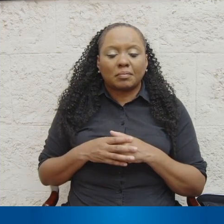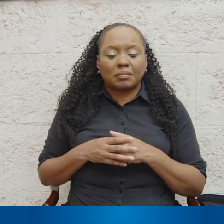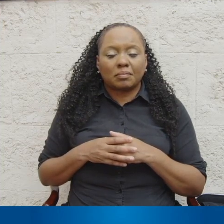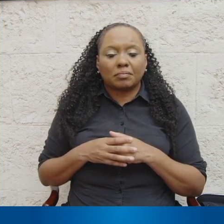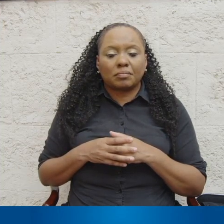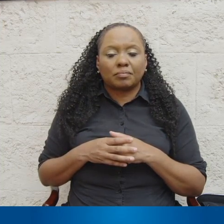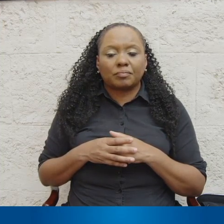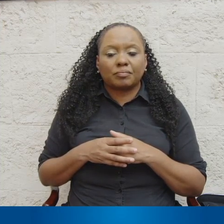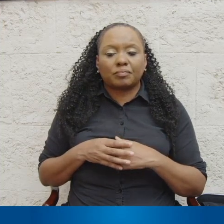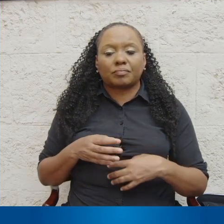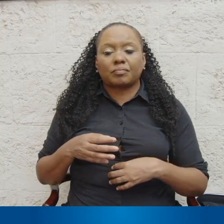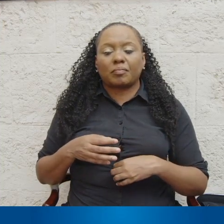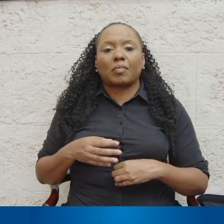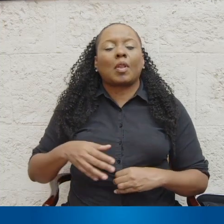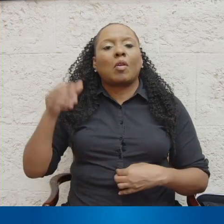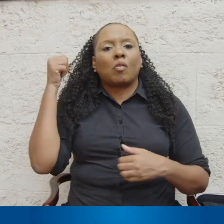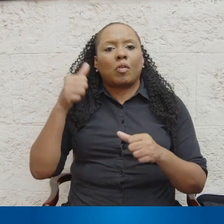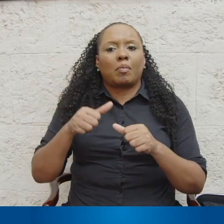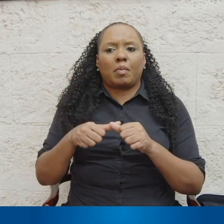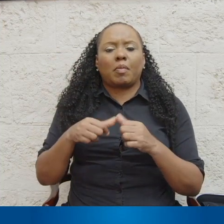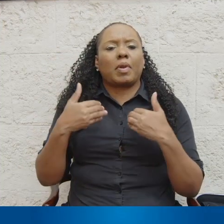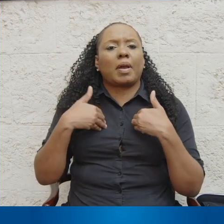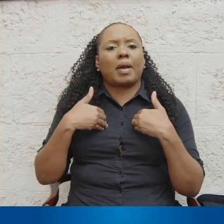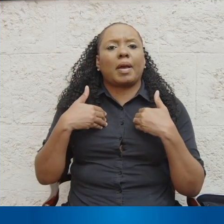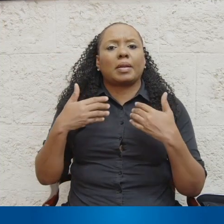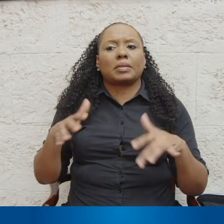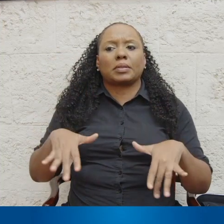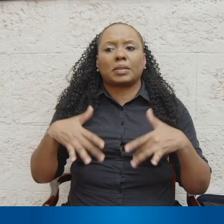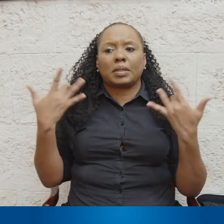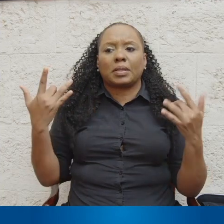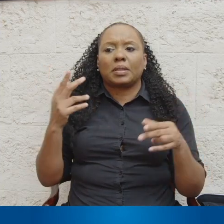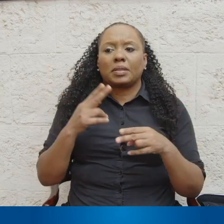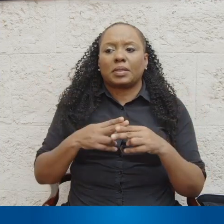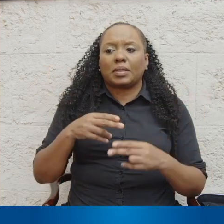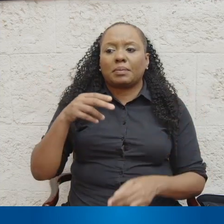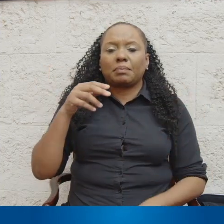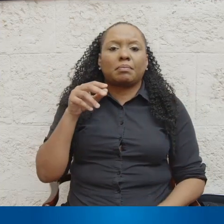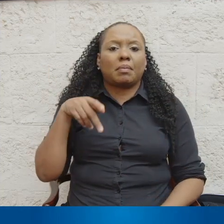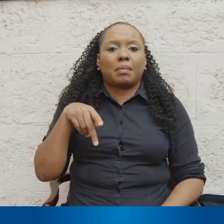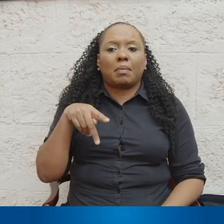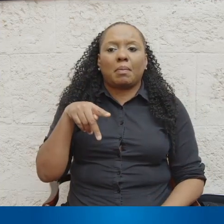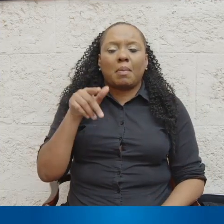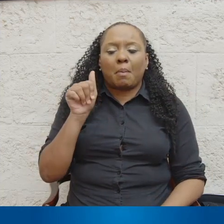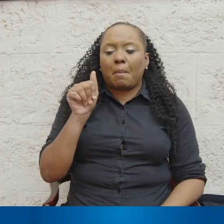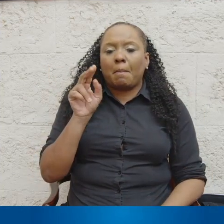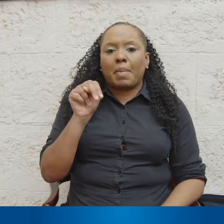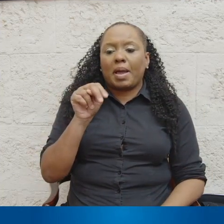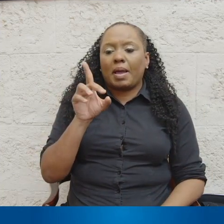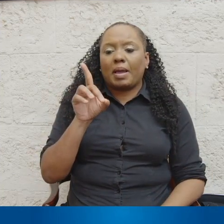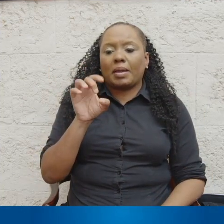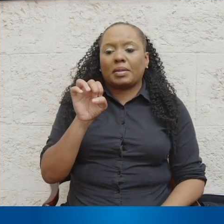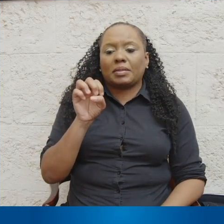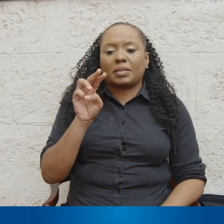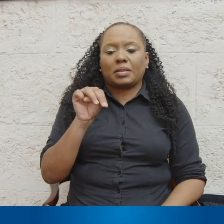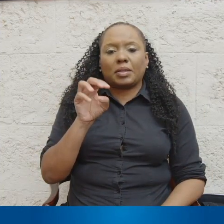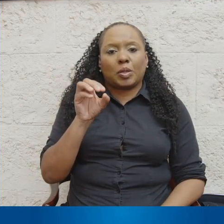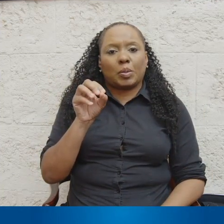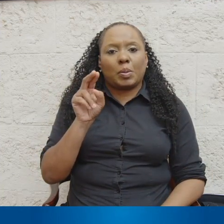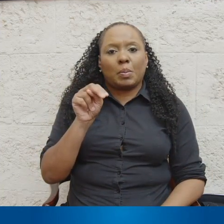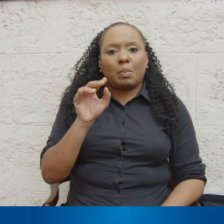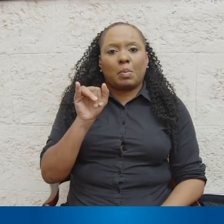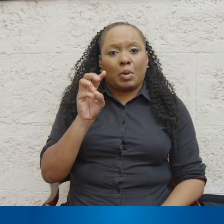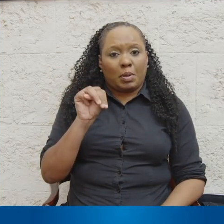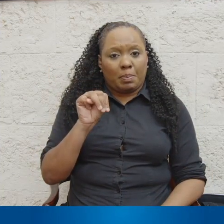space at the Botanical Gardens again, in order to create that atmosphere. And we will continue to do that to give people the assurance that they